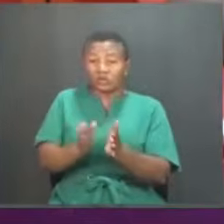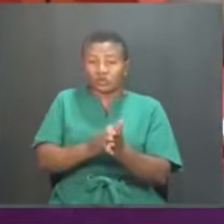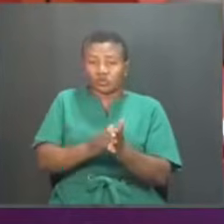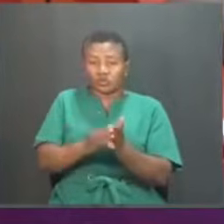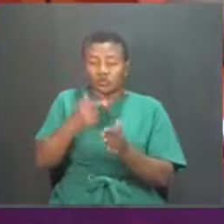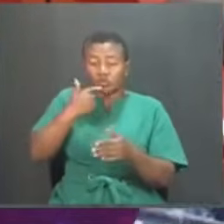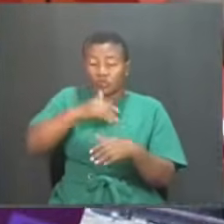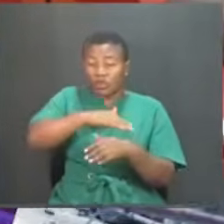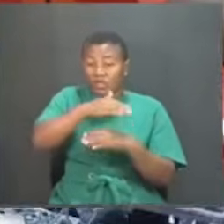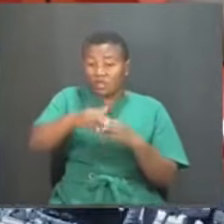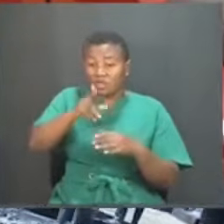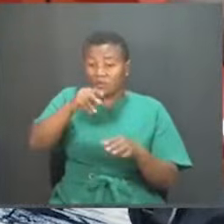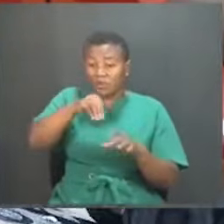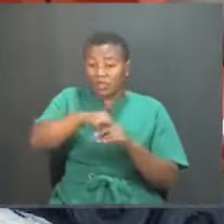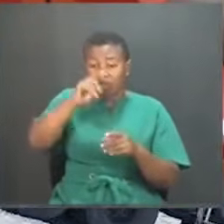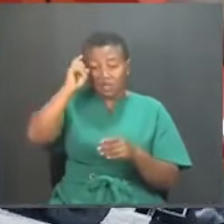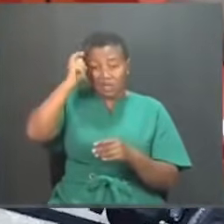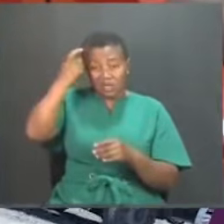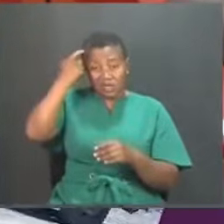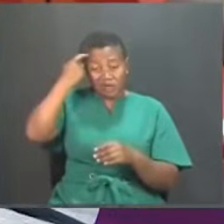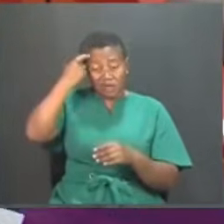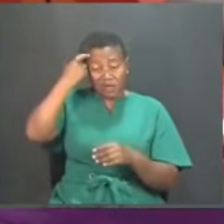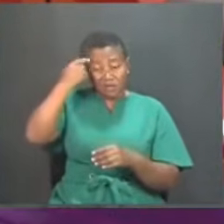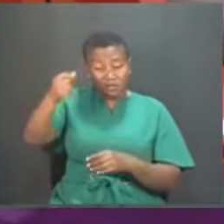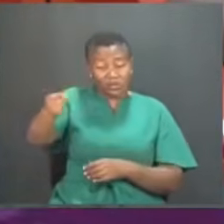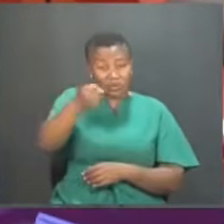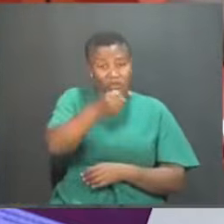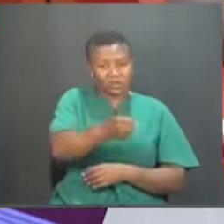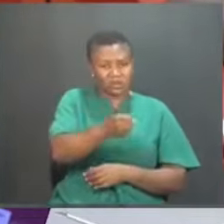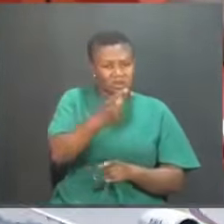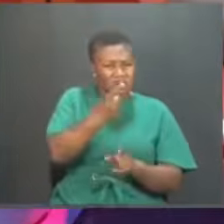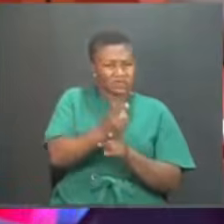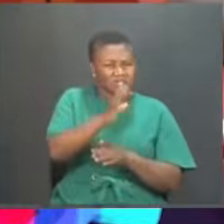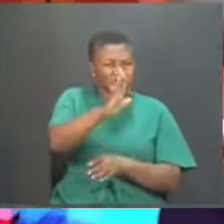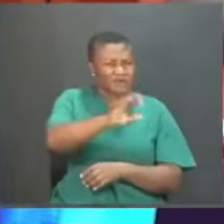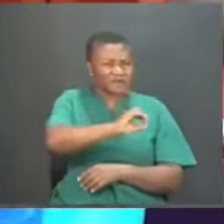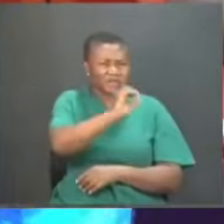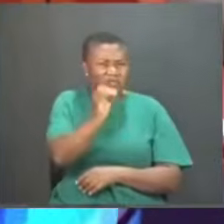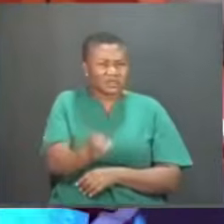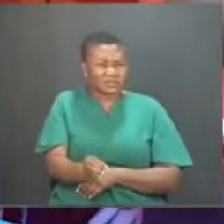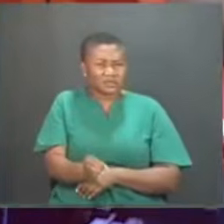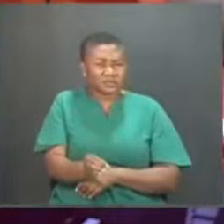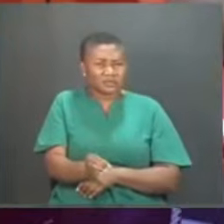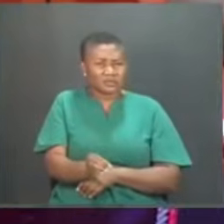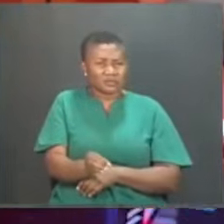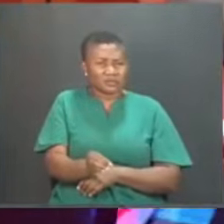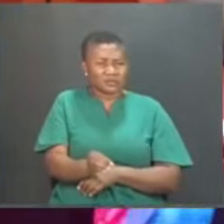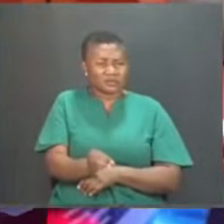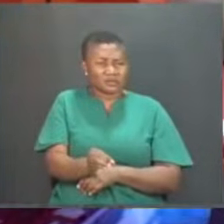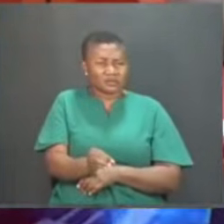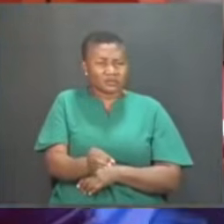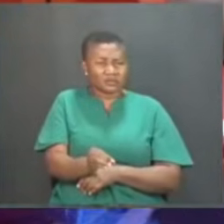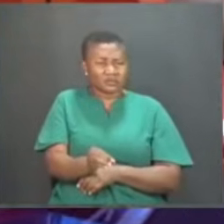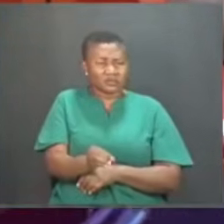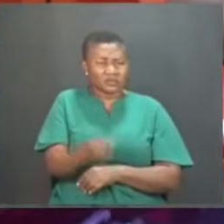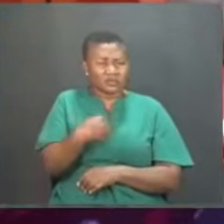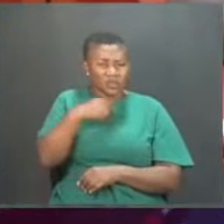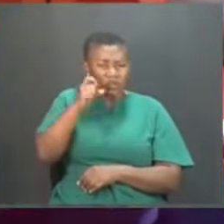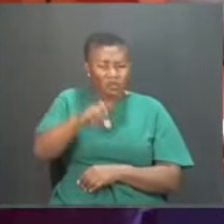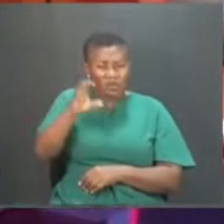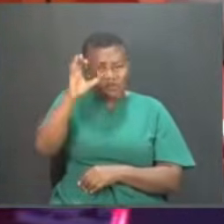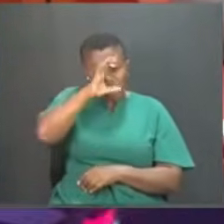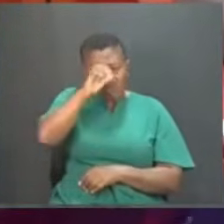government positions, it's just about 5%. So clearly, we should know that the plan A Ghanaians should be looking at all the